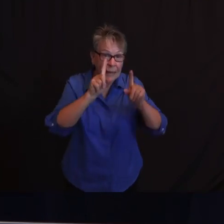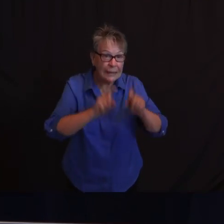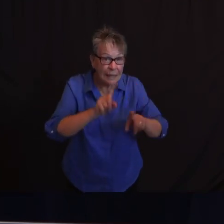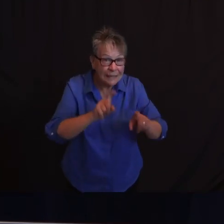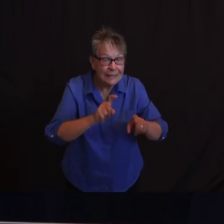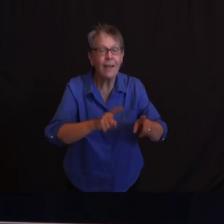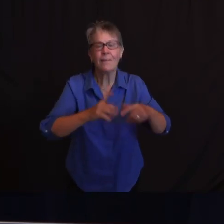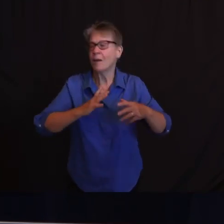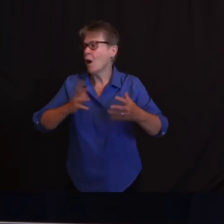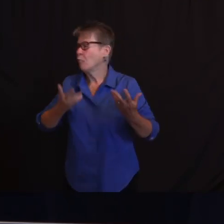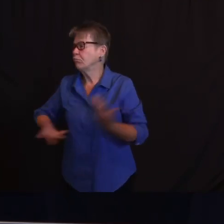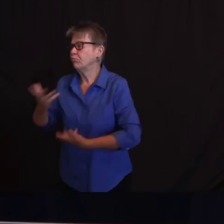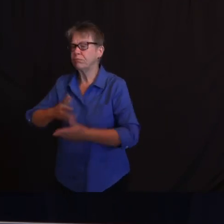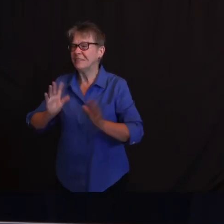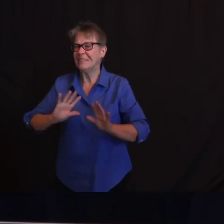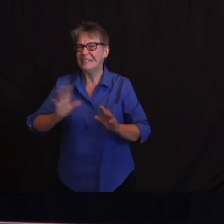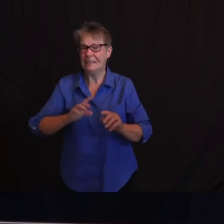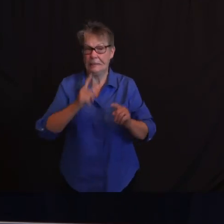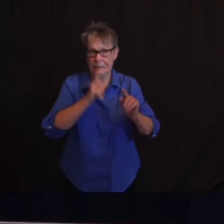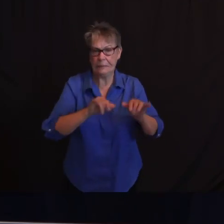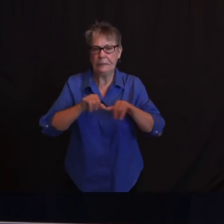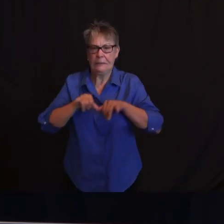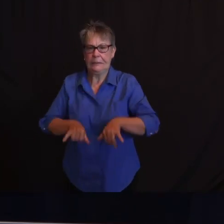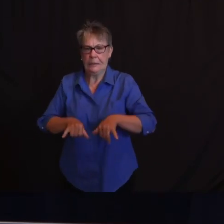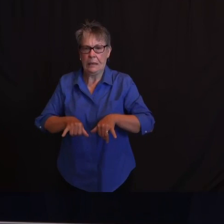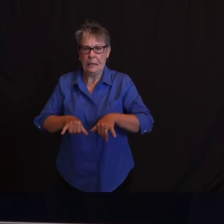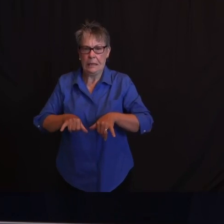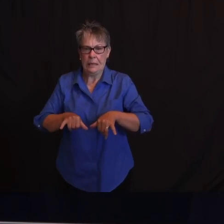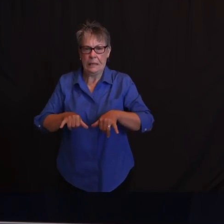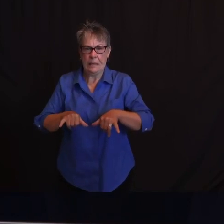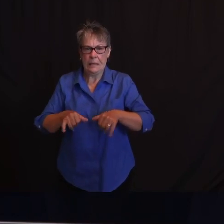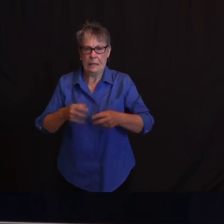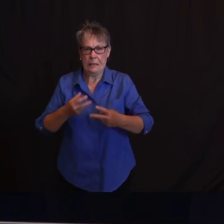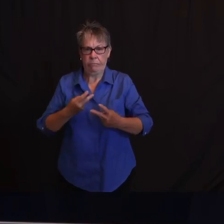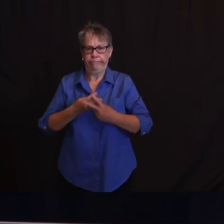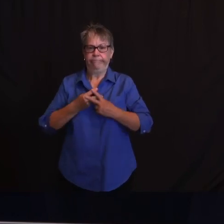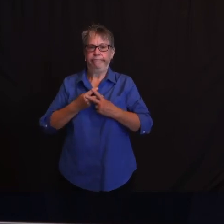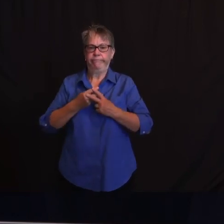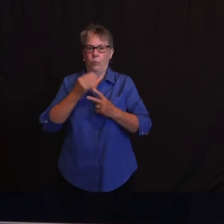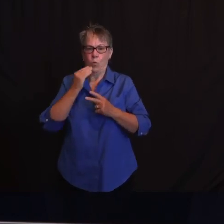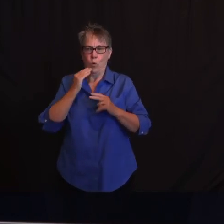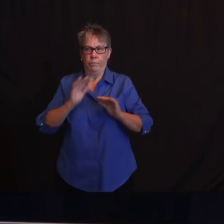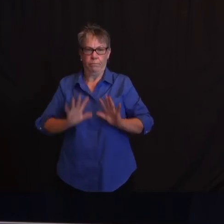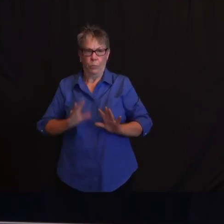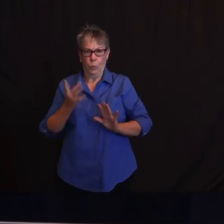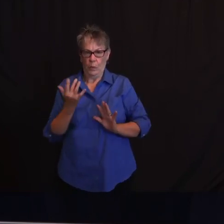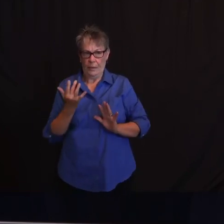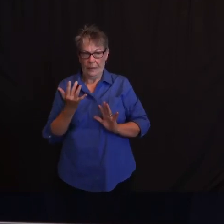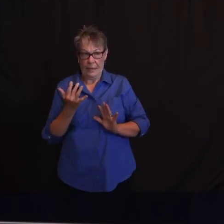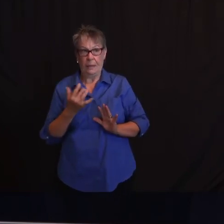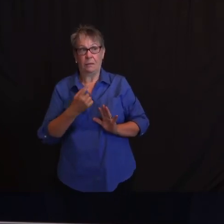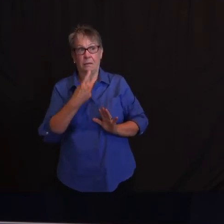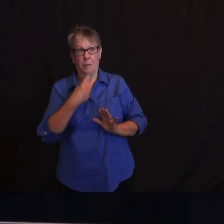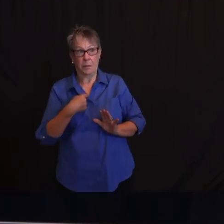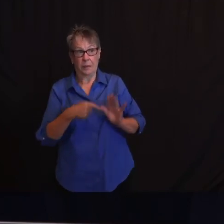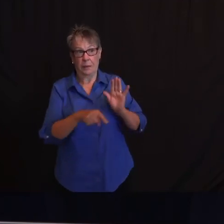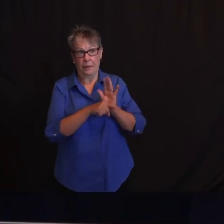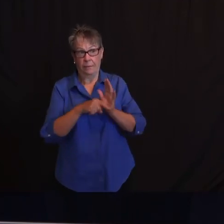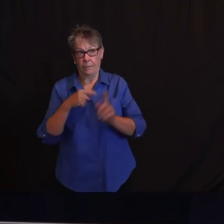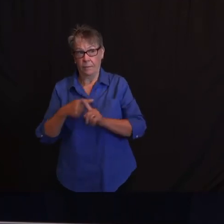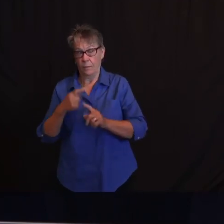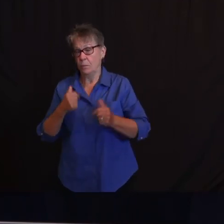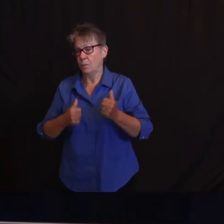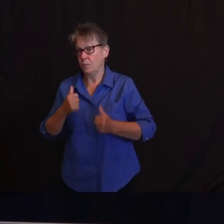hands, and please practice social distancing. Moving on to my daily report, as the governor shared, our